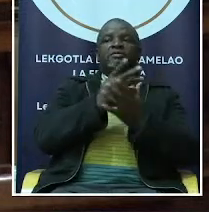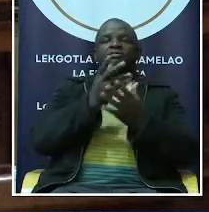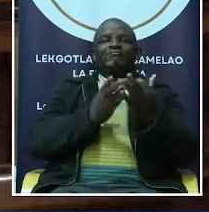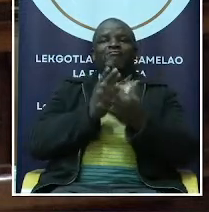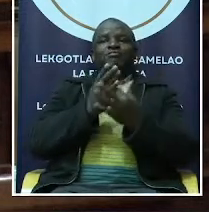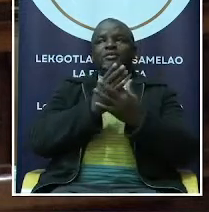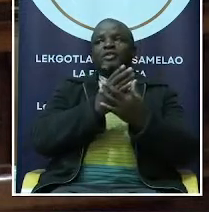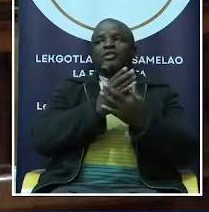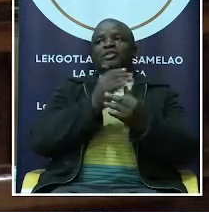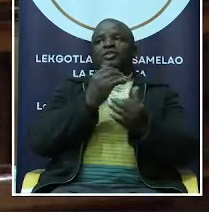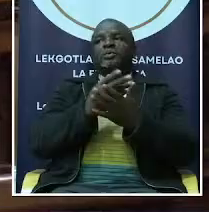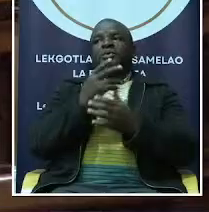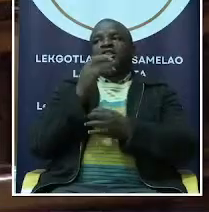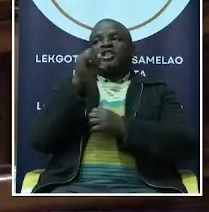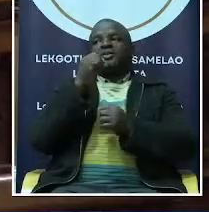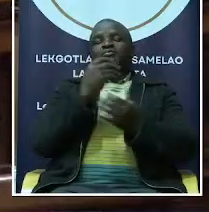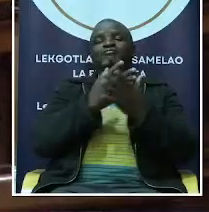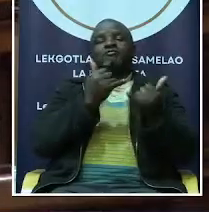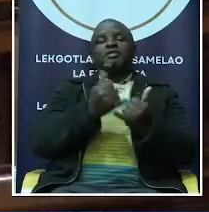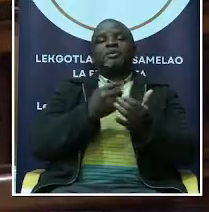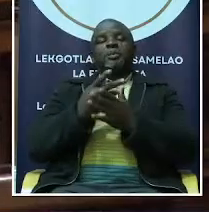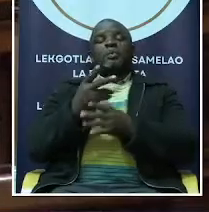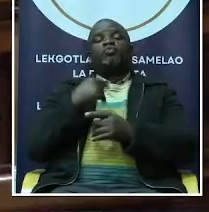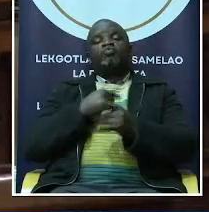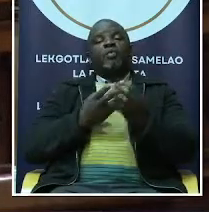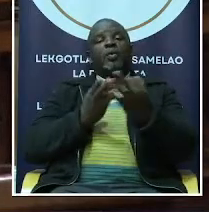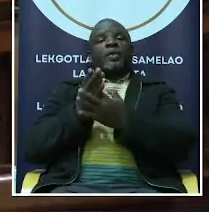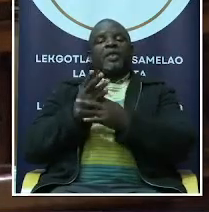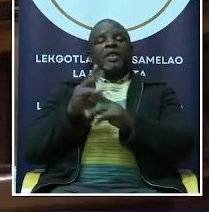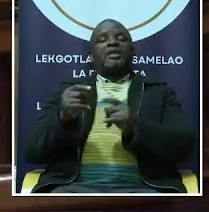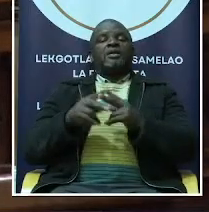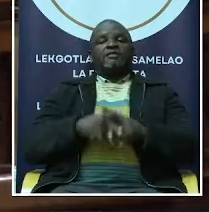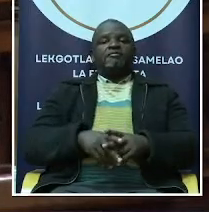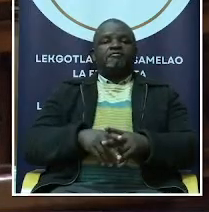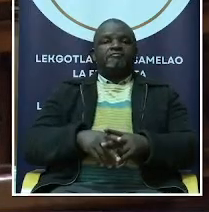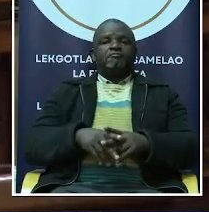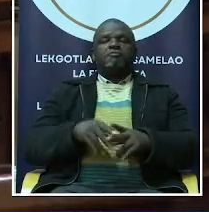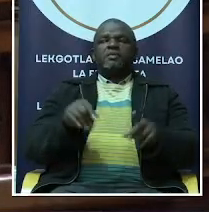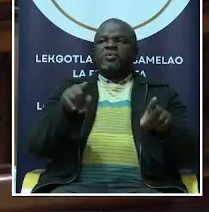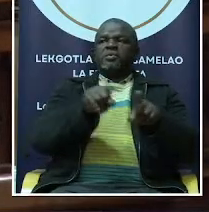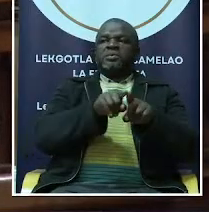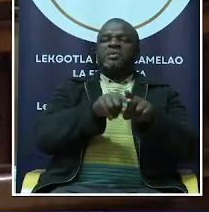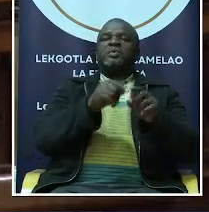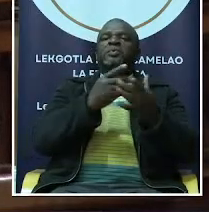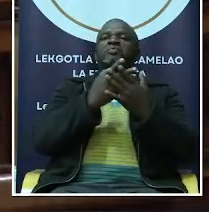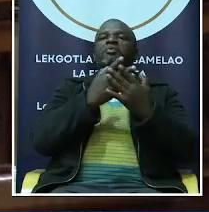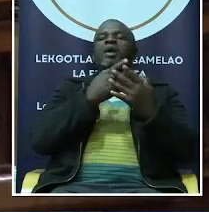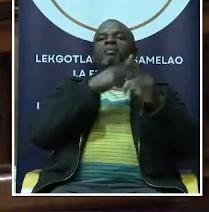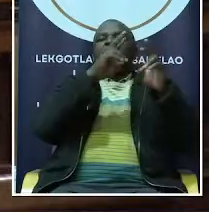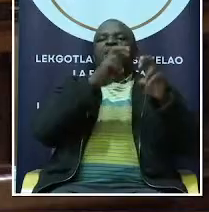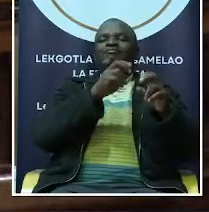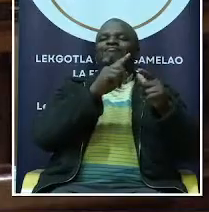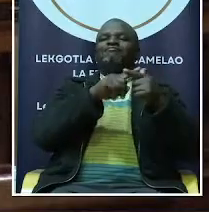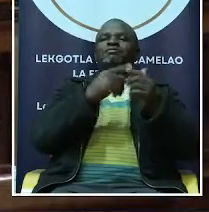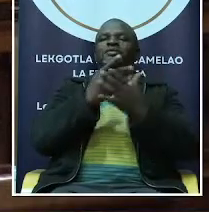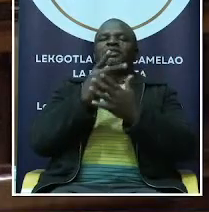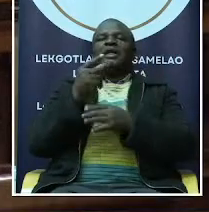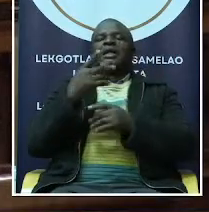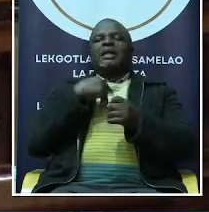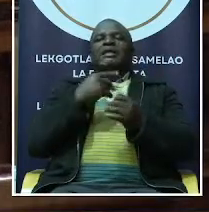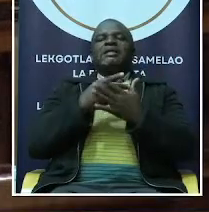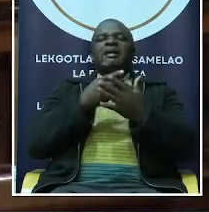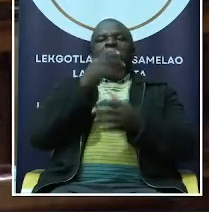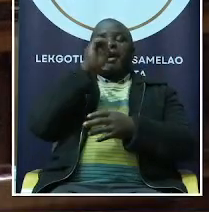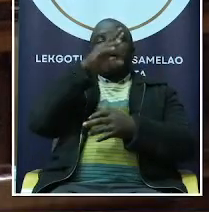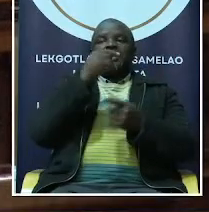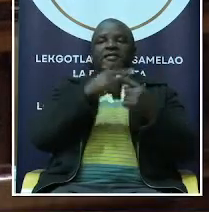into industries where it is a struggle to penetrate, such as the energy and mineral industries, and this includes